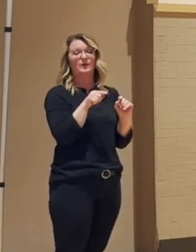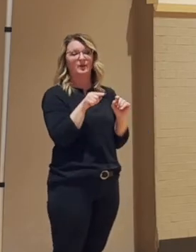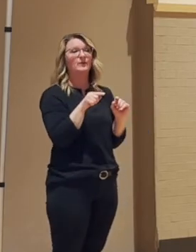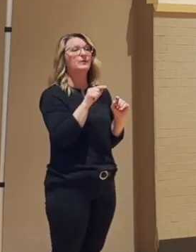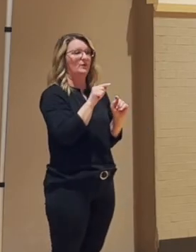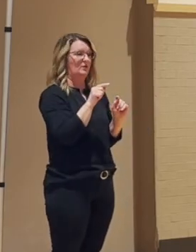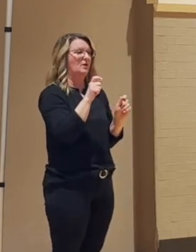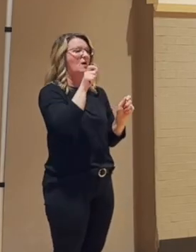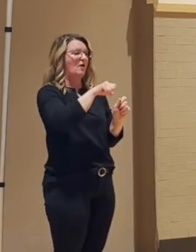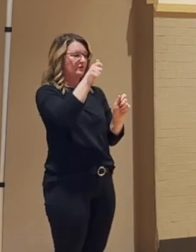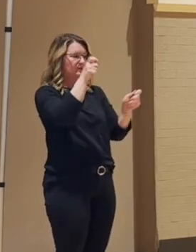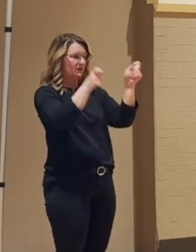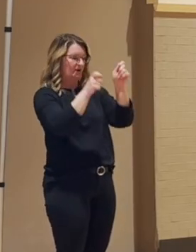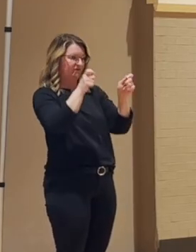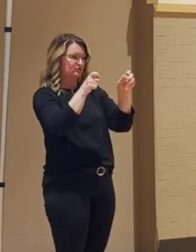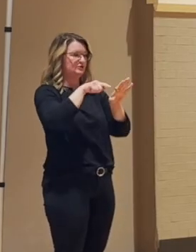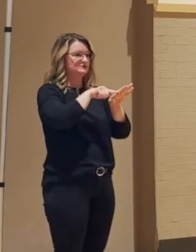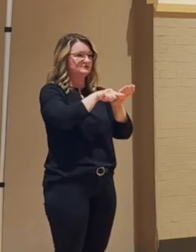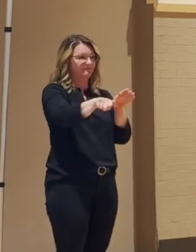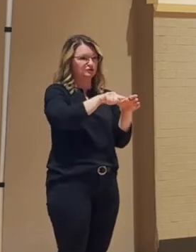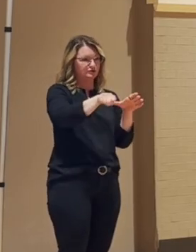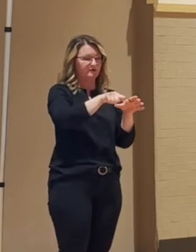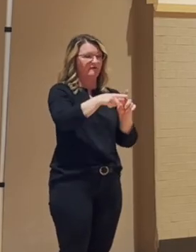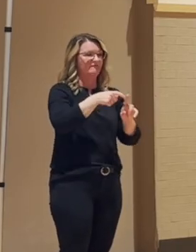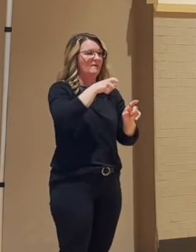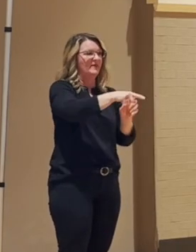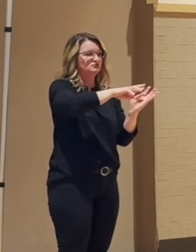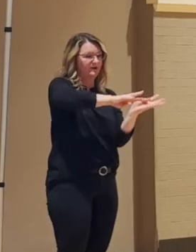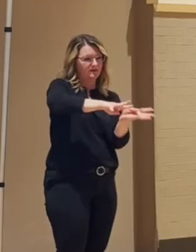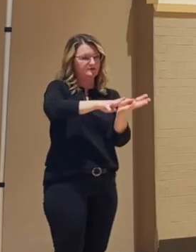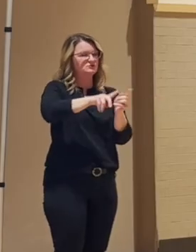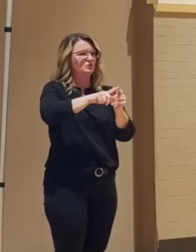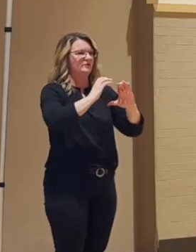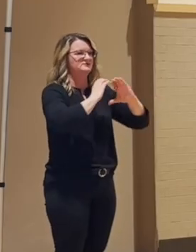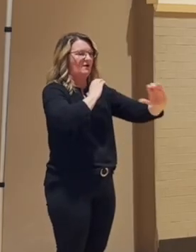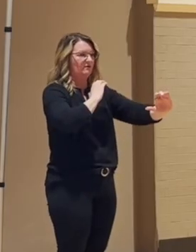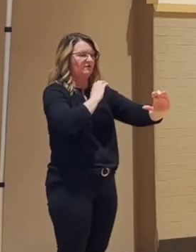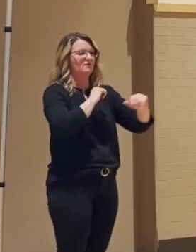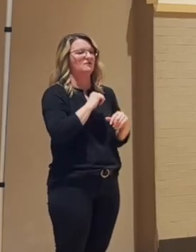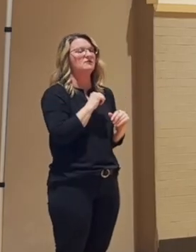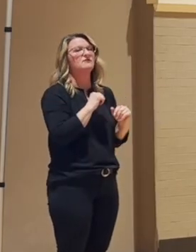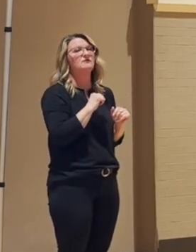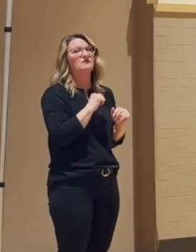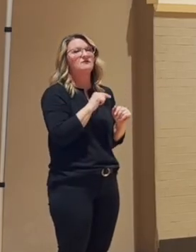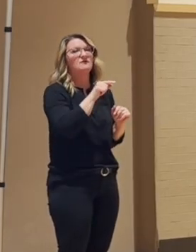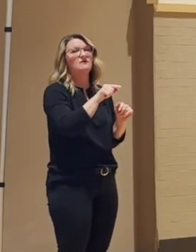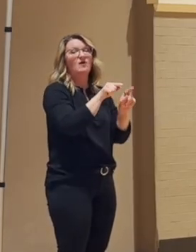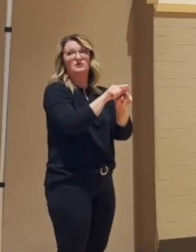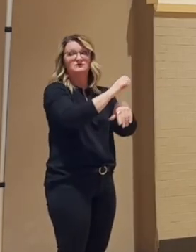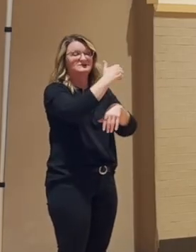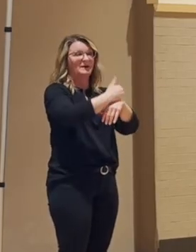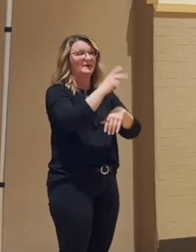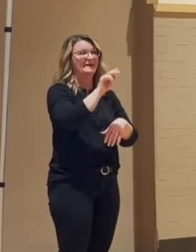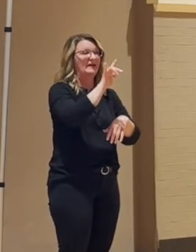weir modifications, diversion from the Scajaquada Drain to the tunnel, raising of weirs. Also, we established the